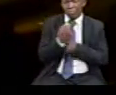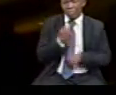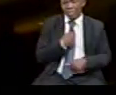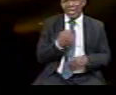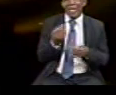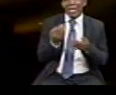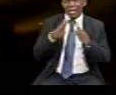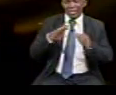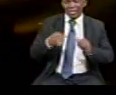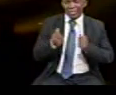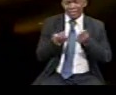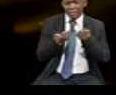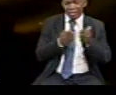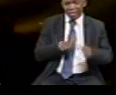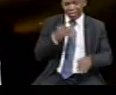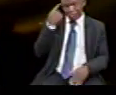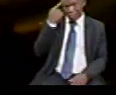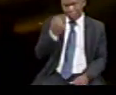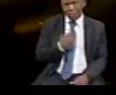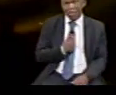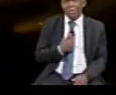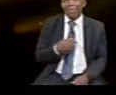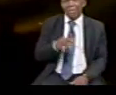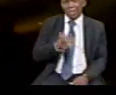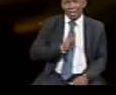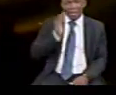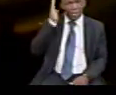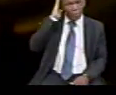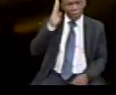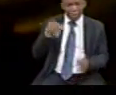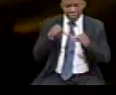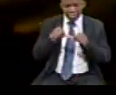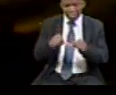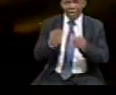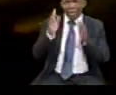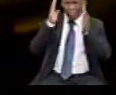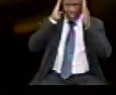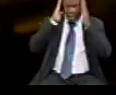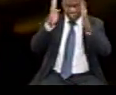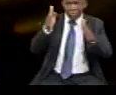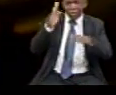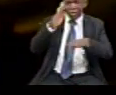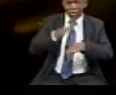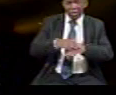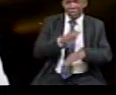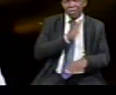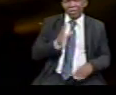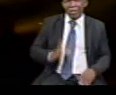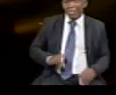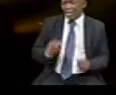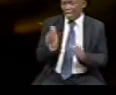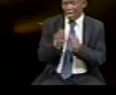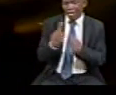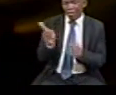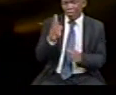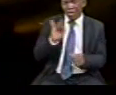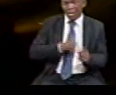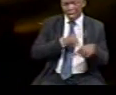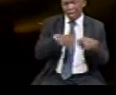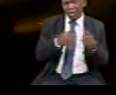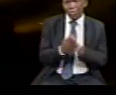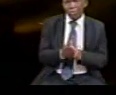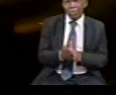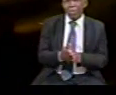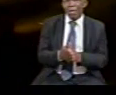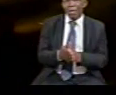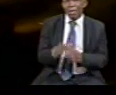what I was in the world. I concentrate, I focus on Christ. Whatever Christ says I should do, wherever Christ says I should go, that's where what I will do, that's where I